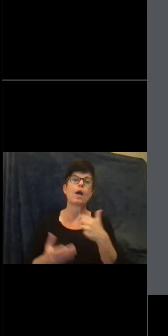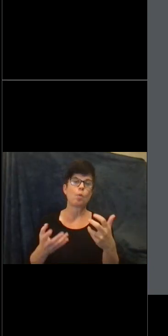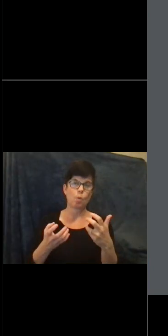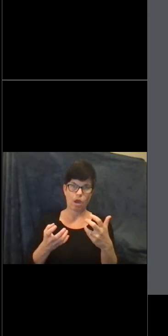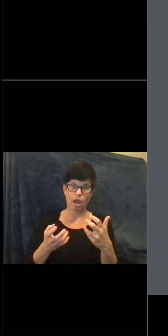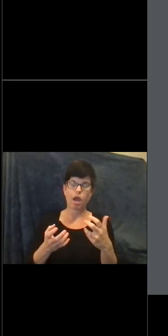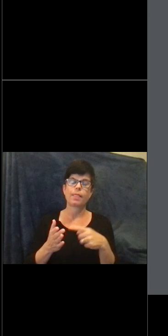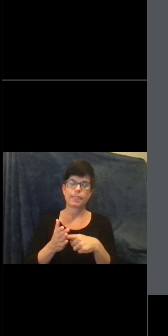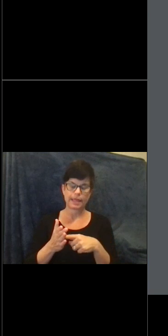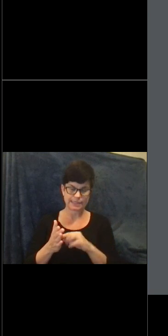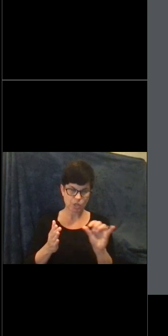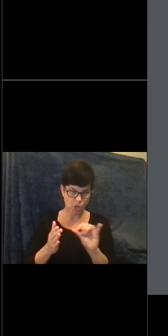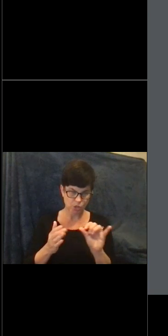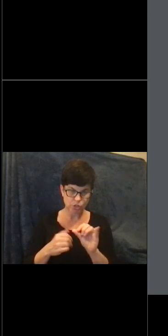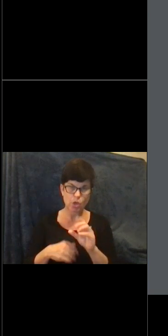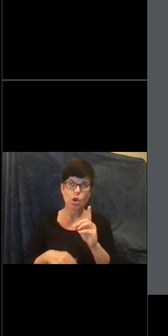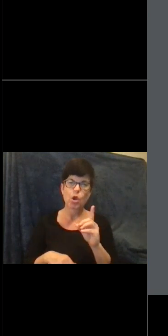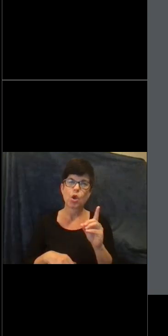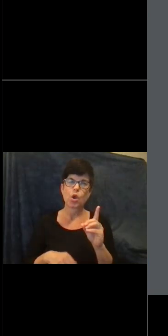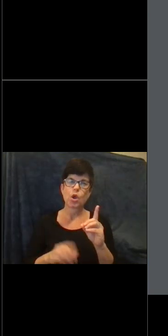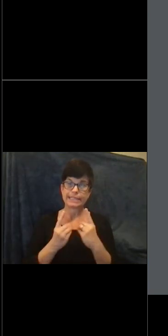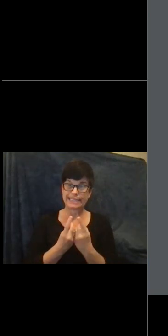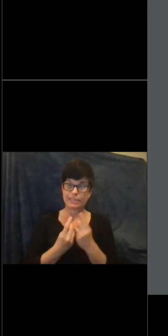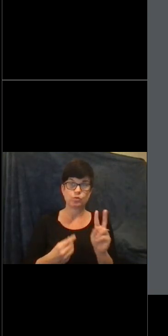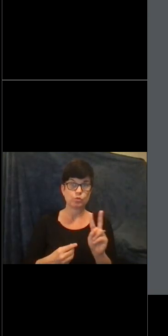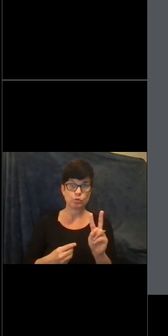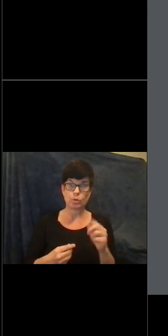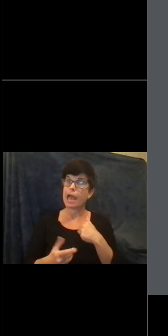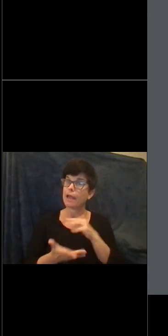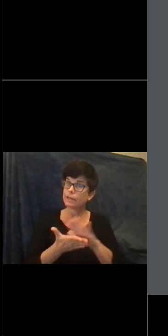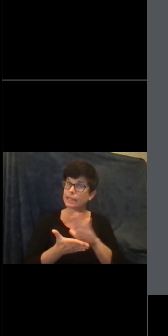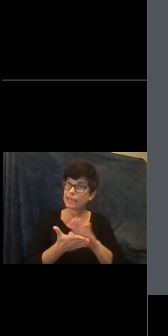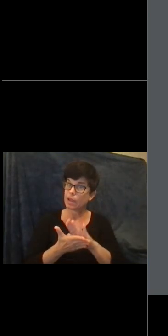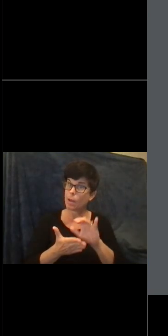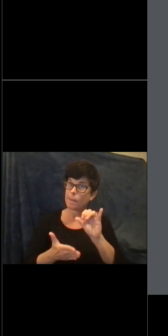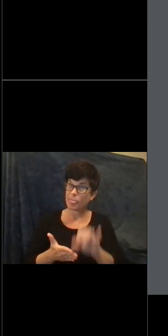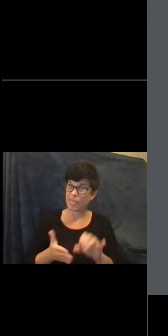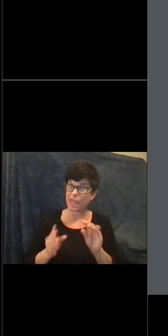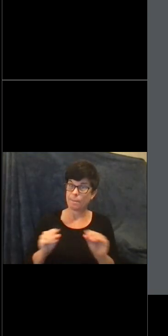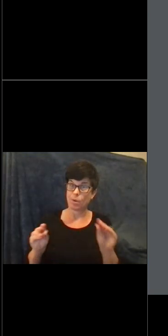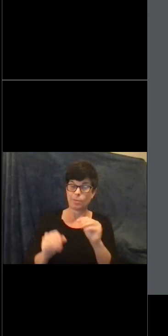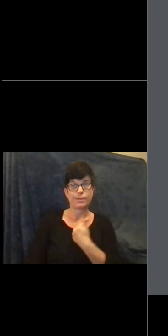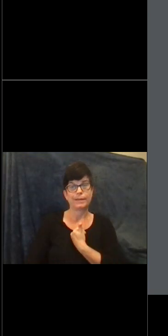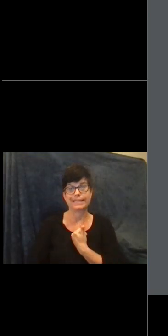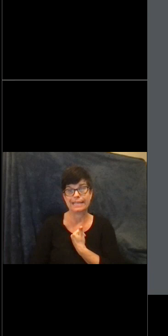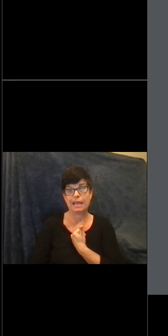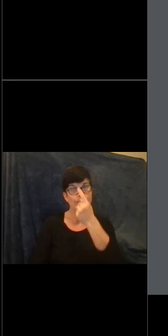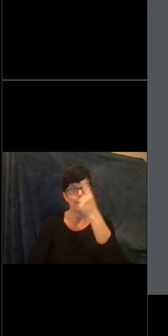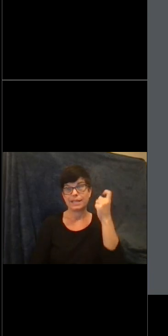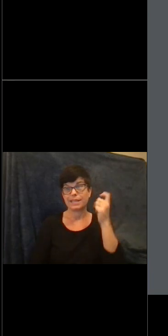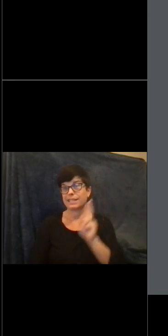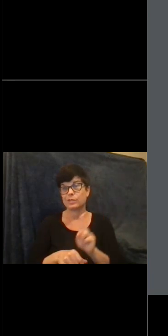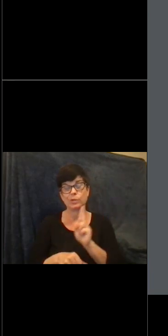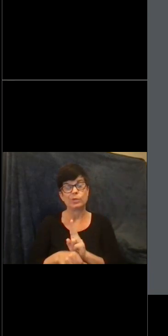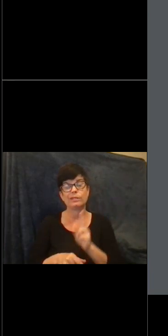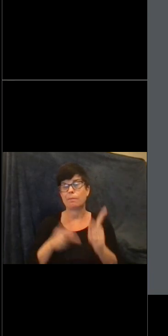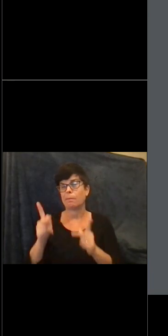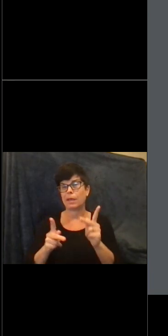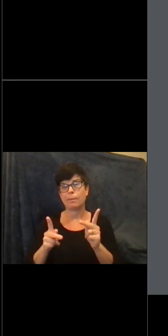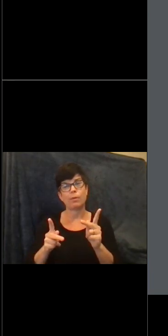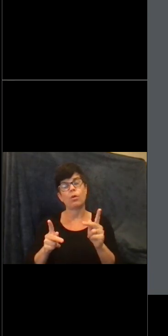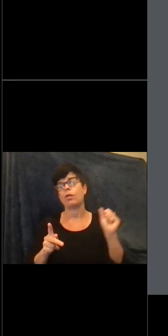say that it's District 2, and I've cleaned up that property myself because it's used as a dumping ground.